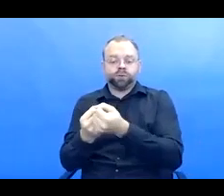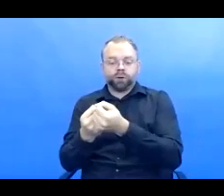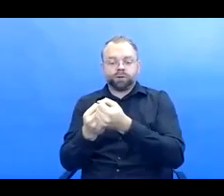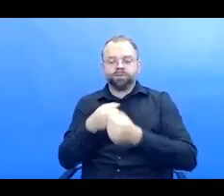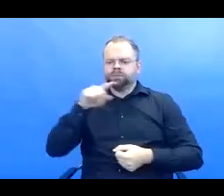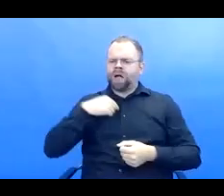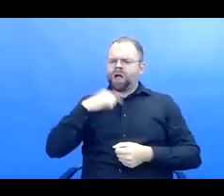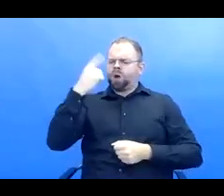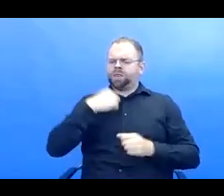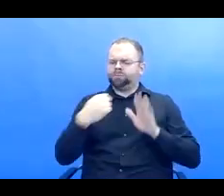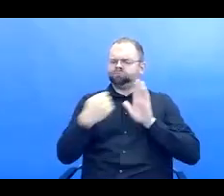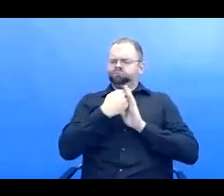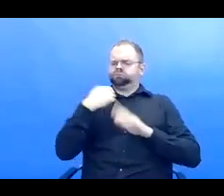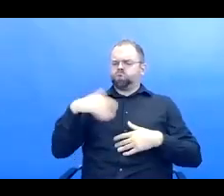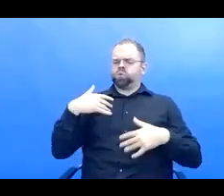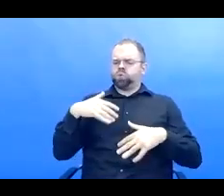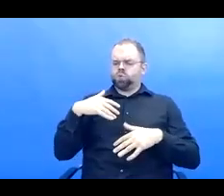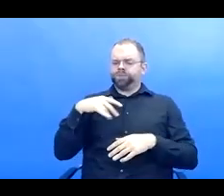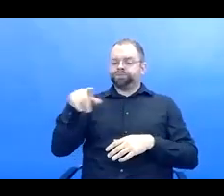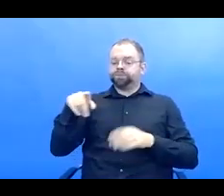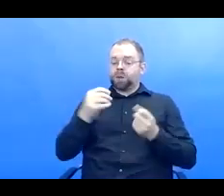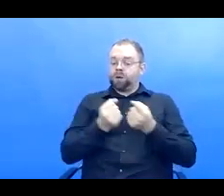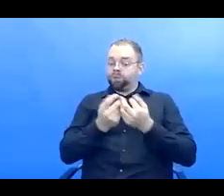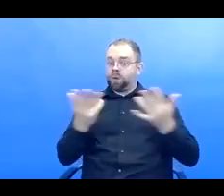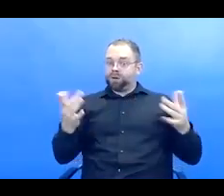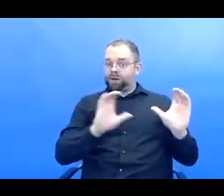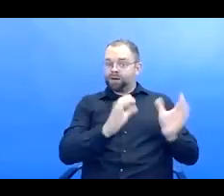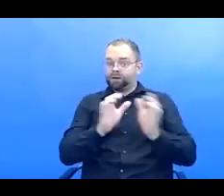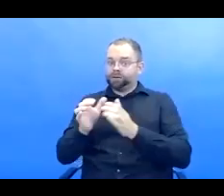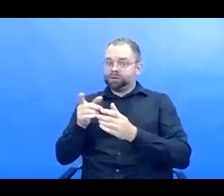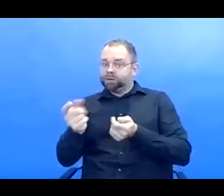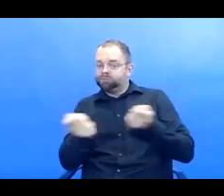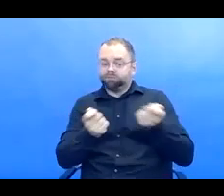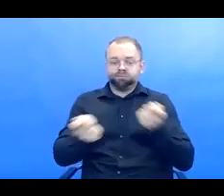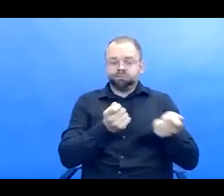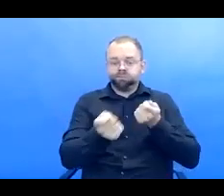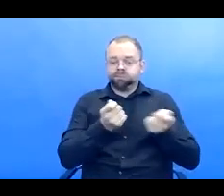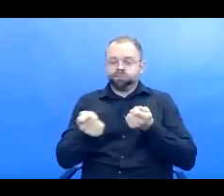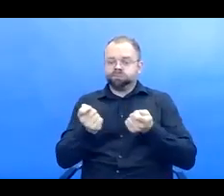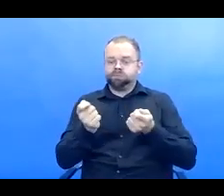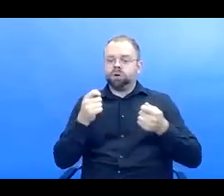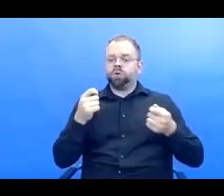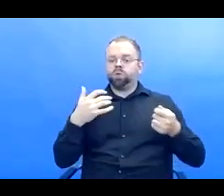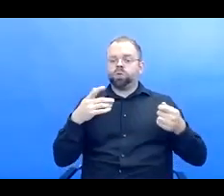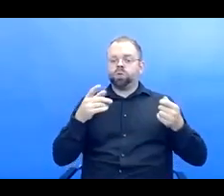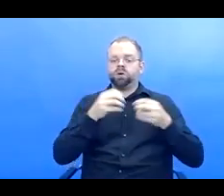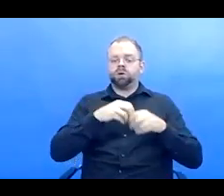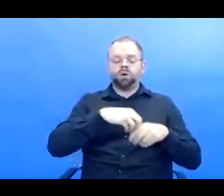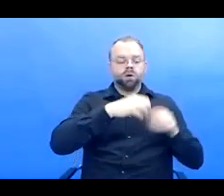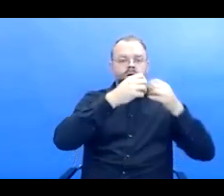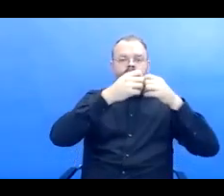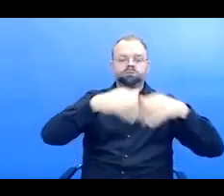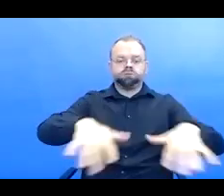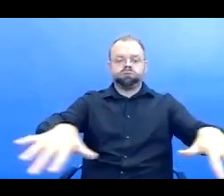of organizations of persons with disabilities. So they kept calling, asking DPO leaders to help them